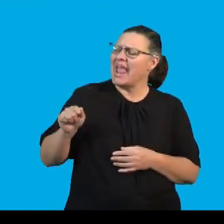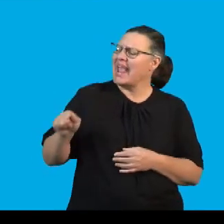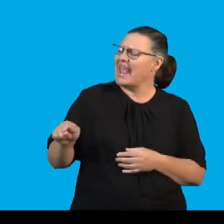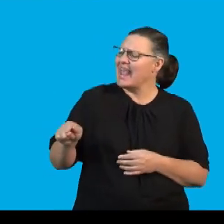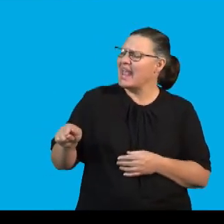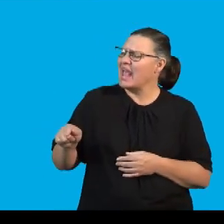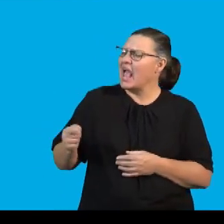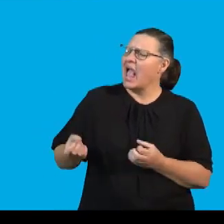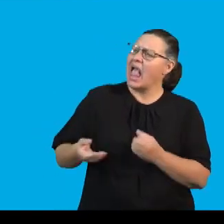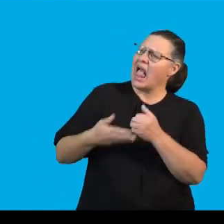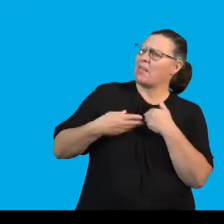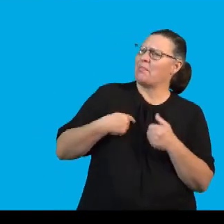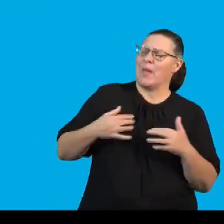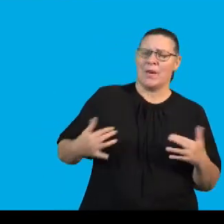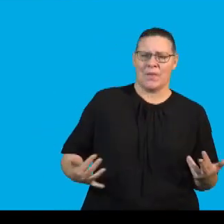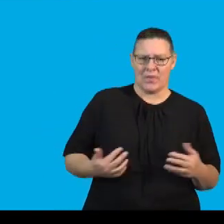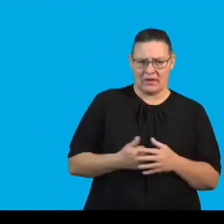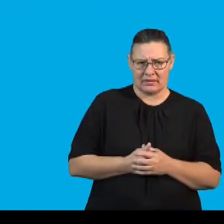explain. You need to explain.